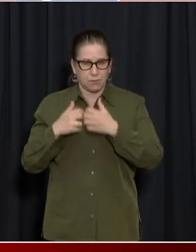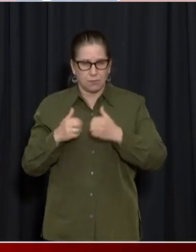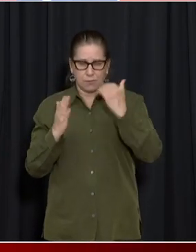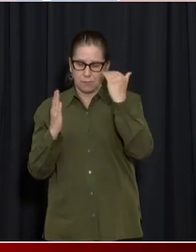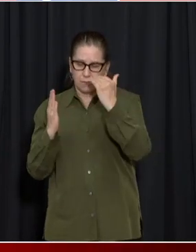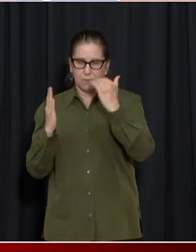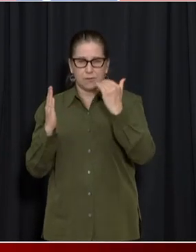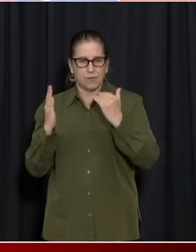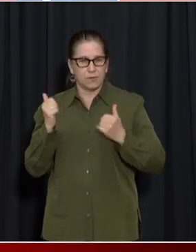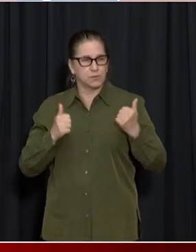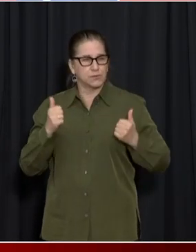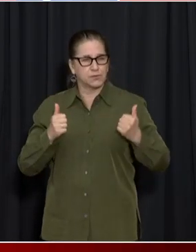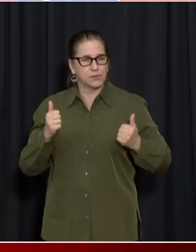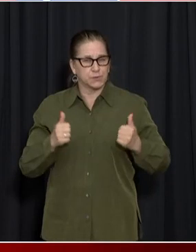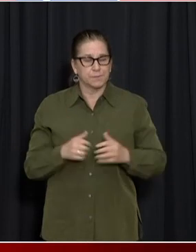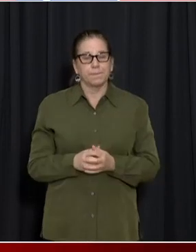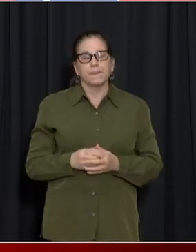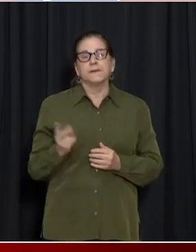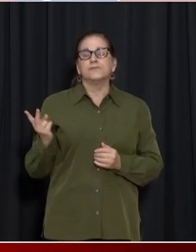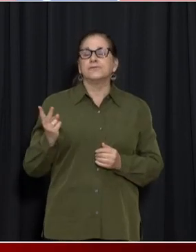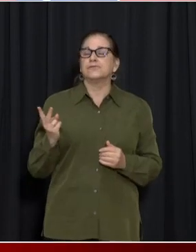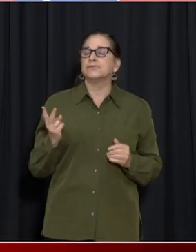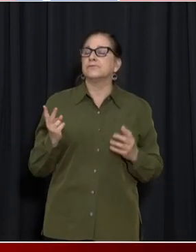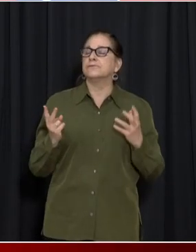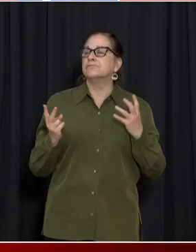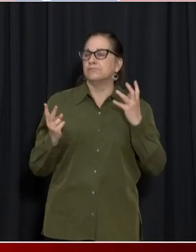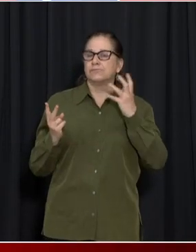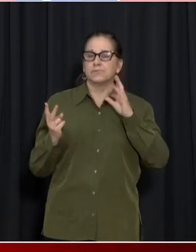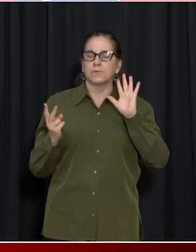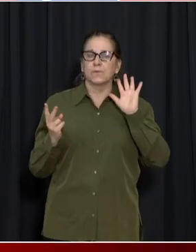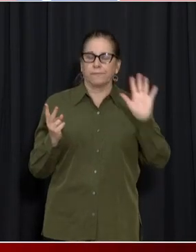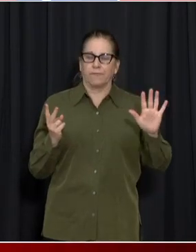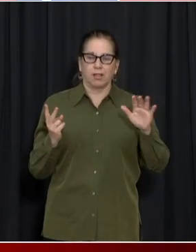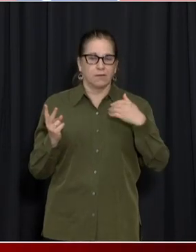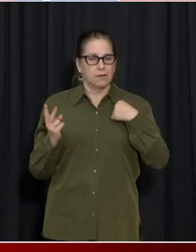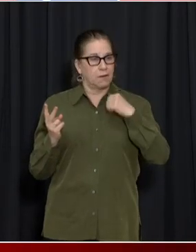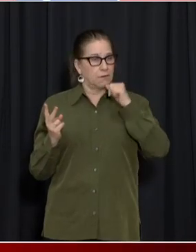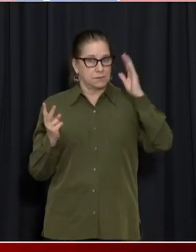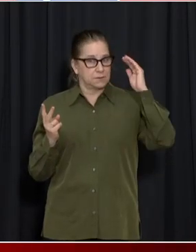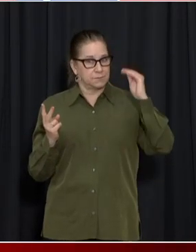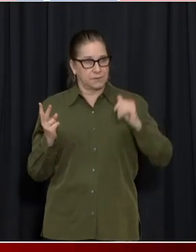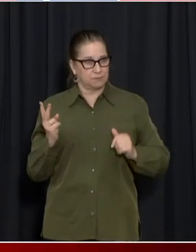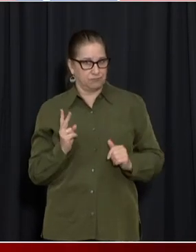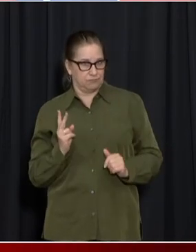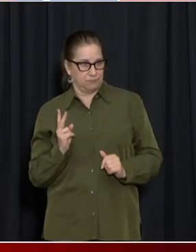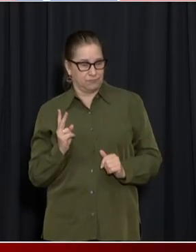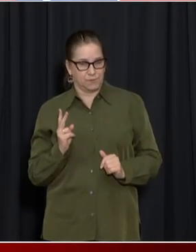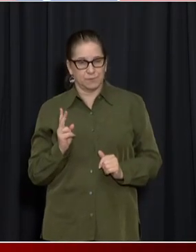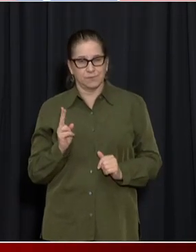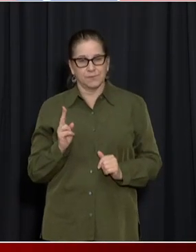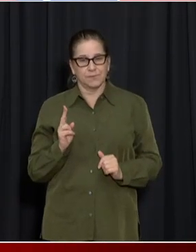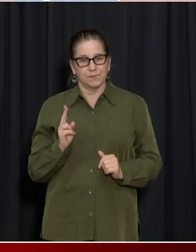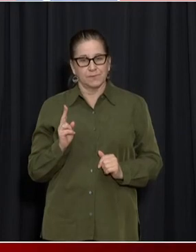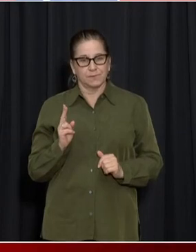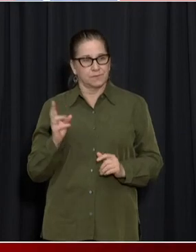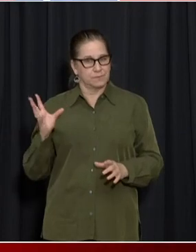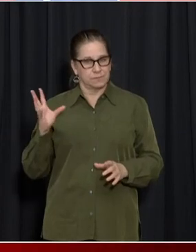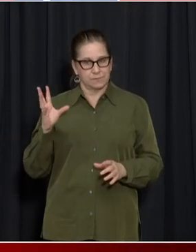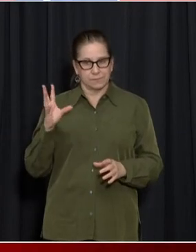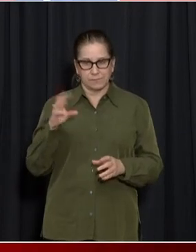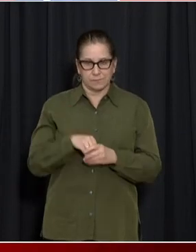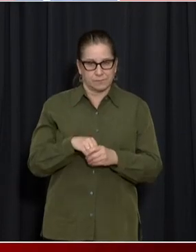them that it was probably an unexpected but also interesting detour to get so deep into their local